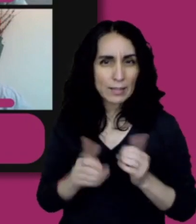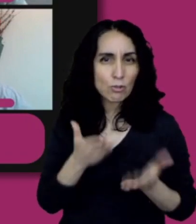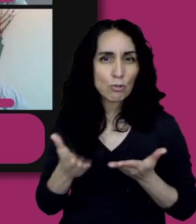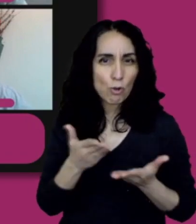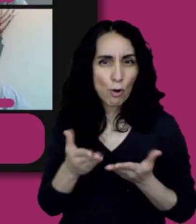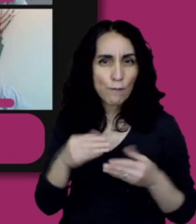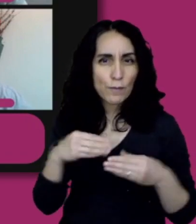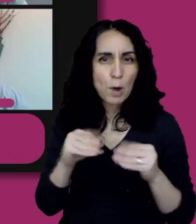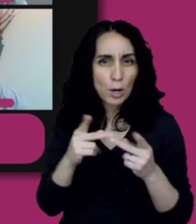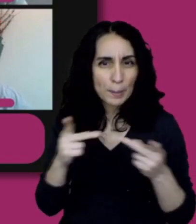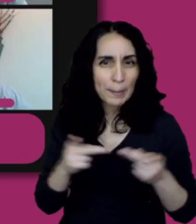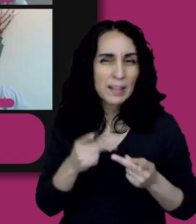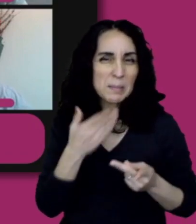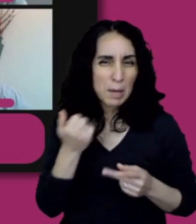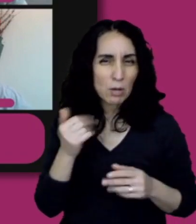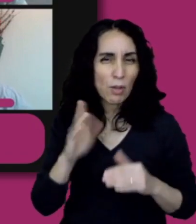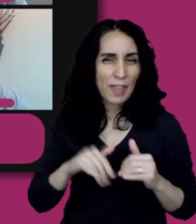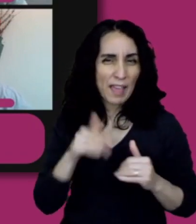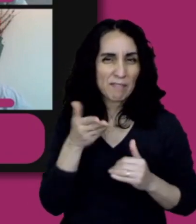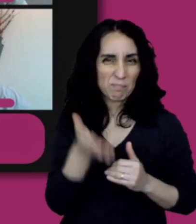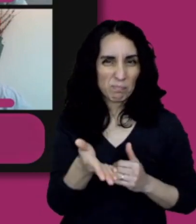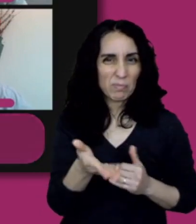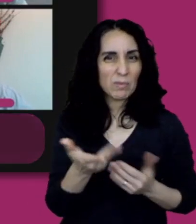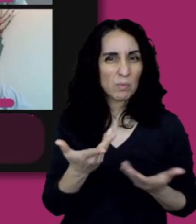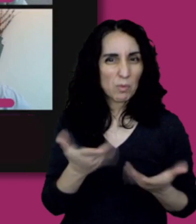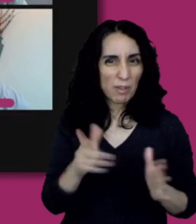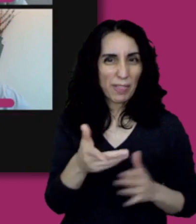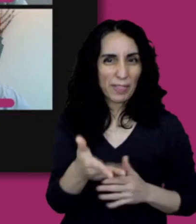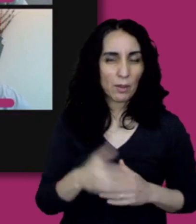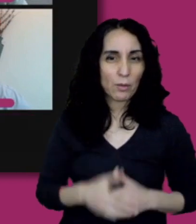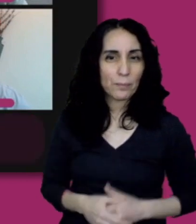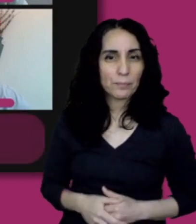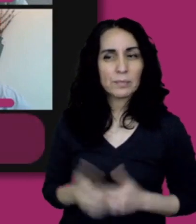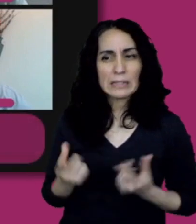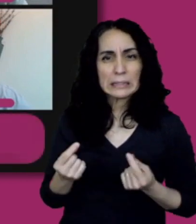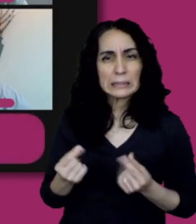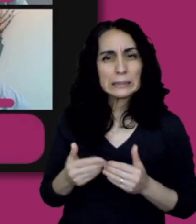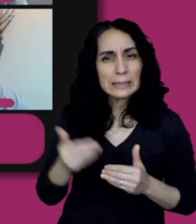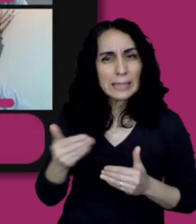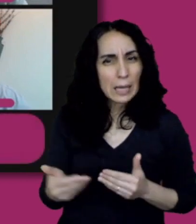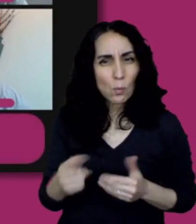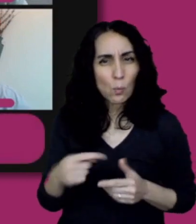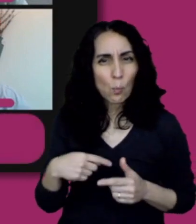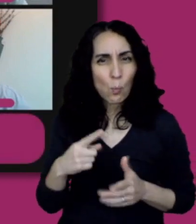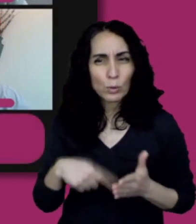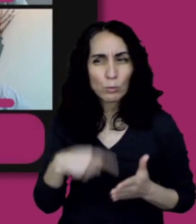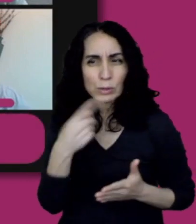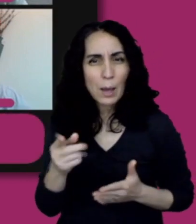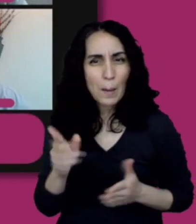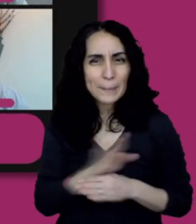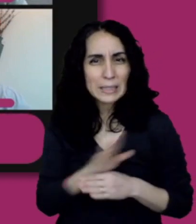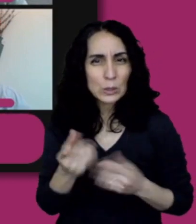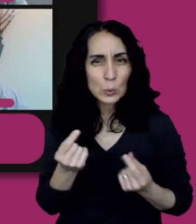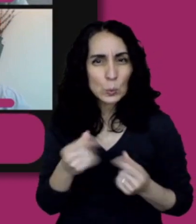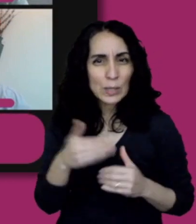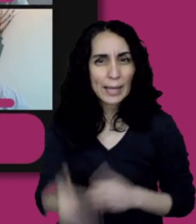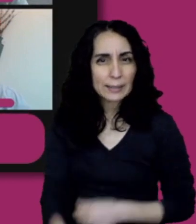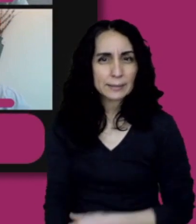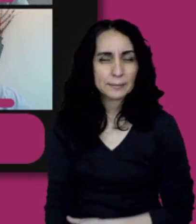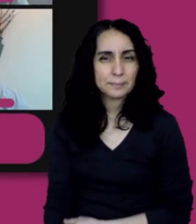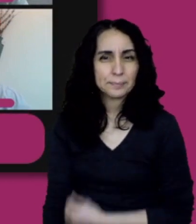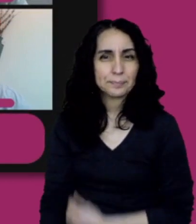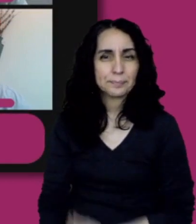I can serve the marketplace better than what is already there, what would you say, Jason, would be my next step? What do you tell businesses